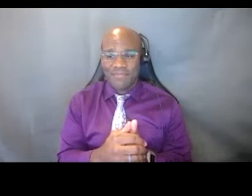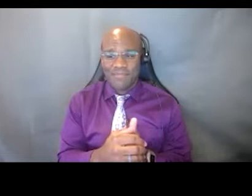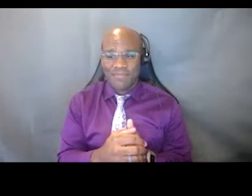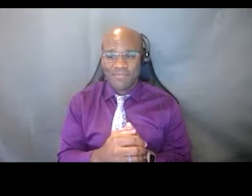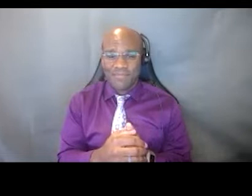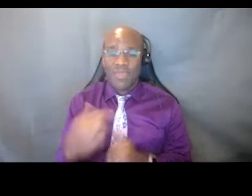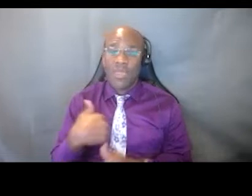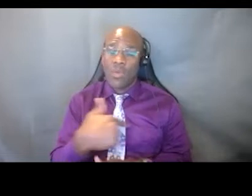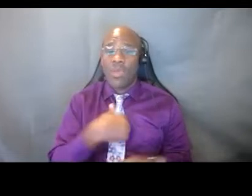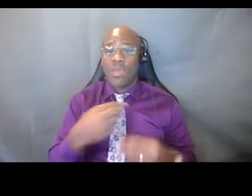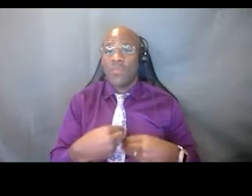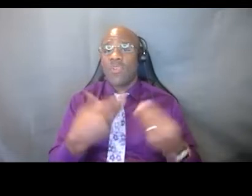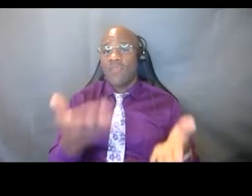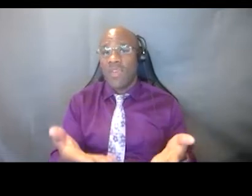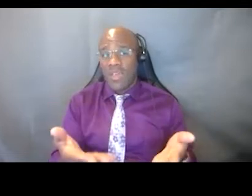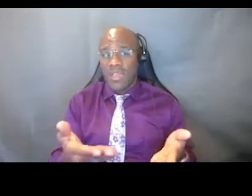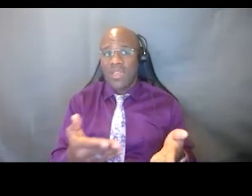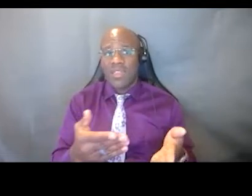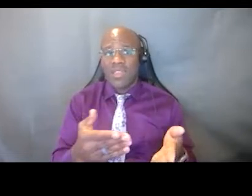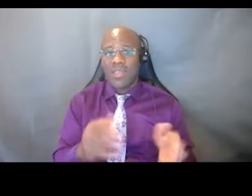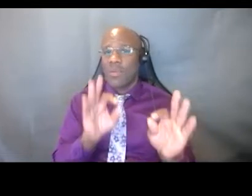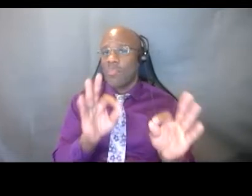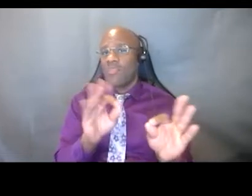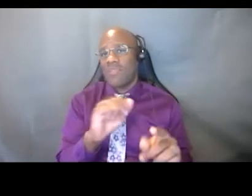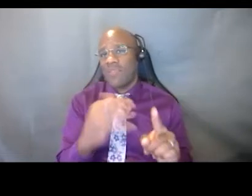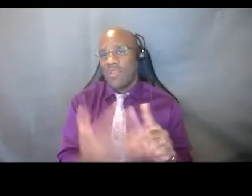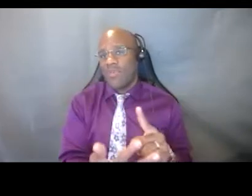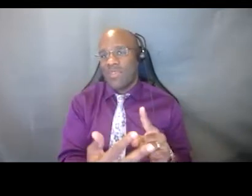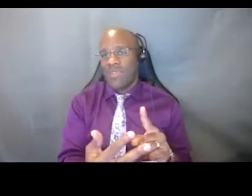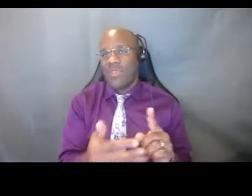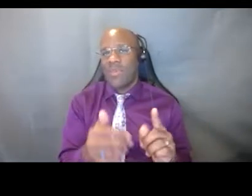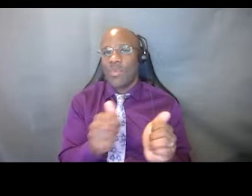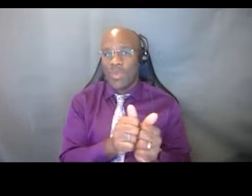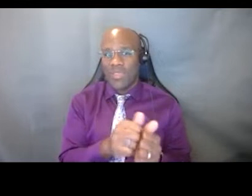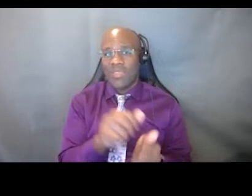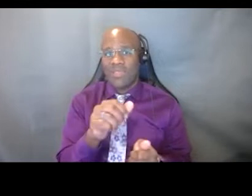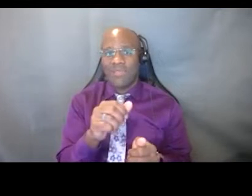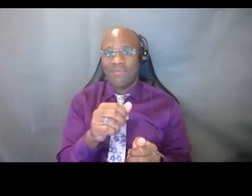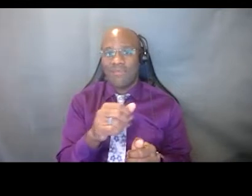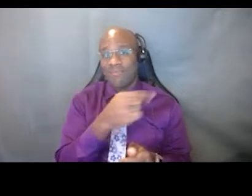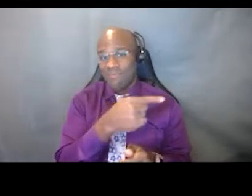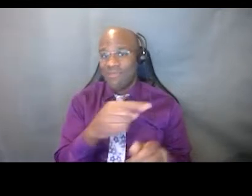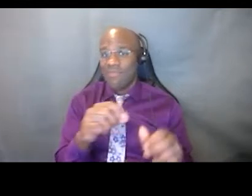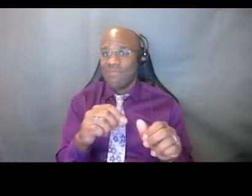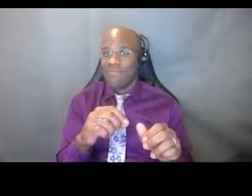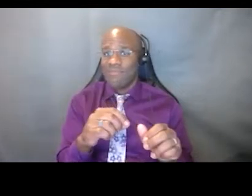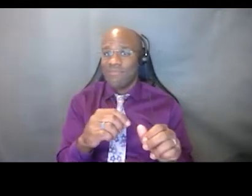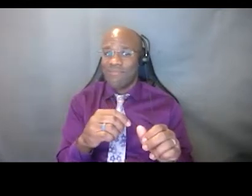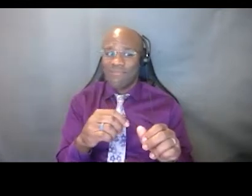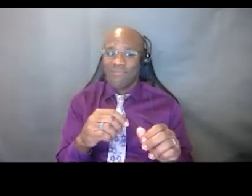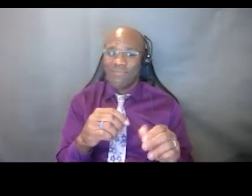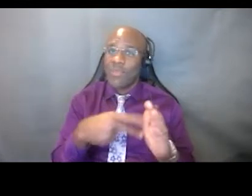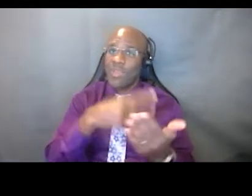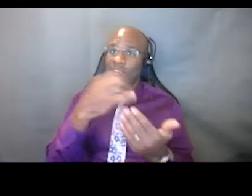of atmosphere in Sankofa through our monthly group meetings. We met in person